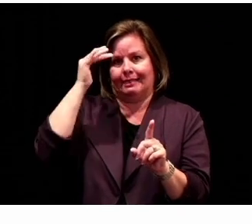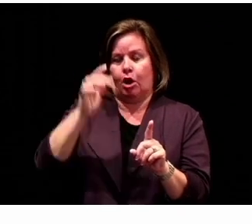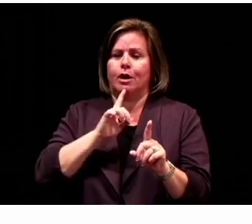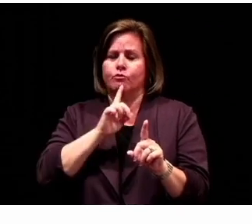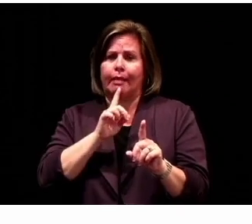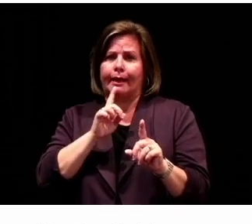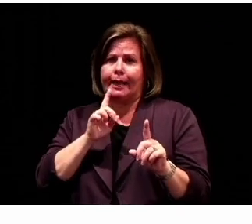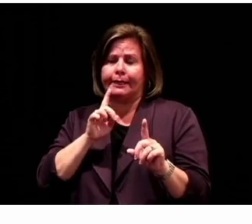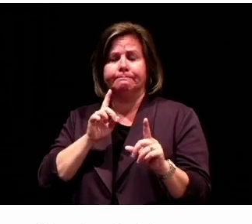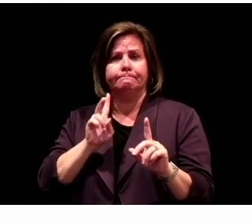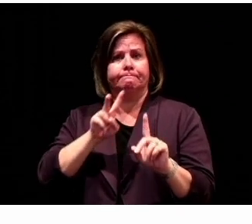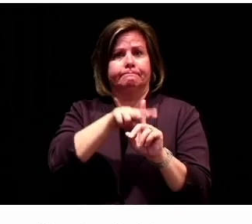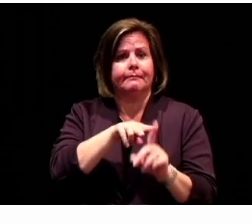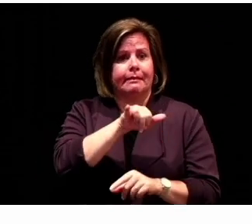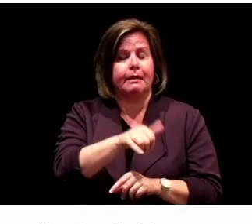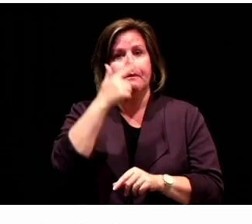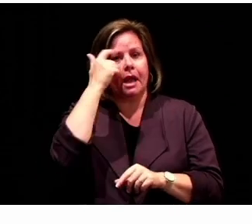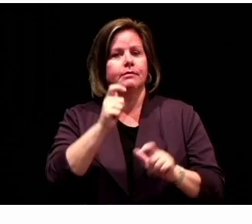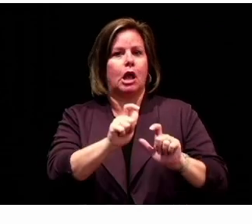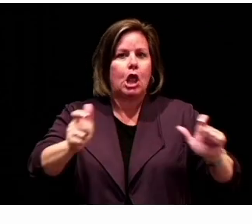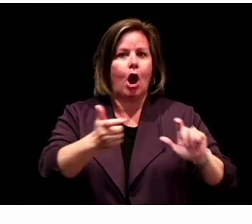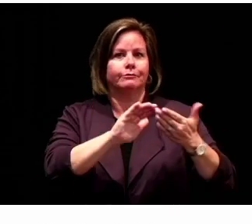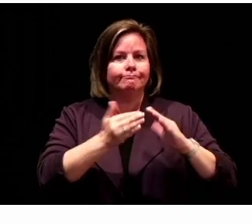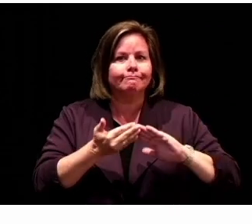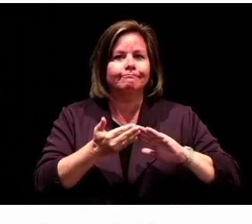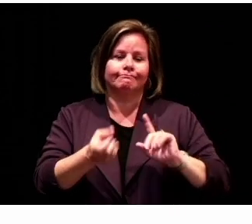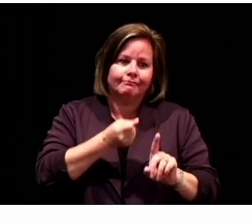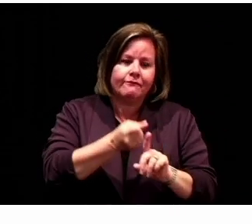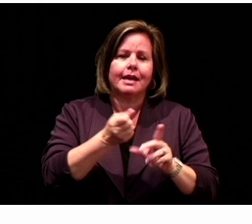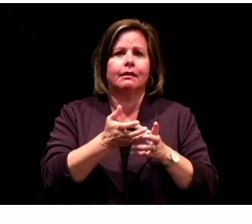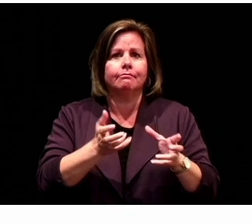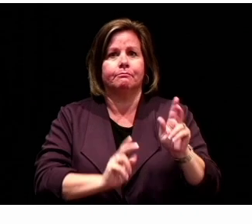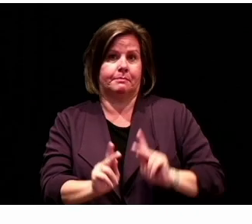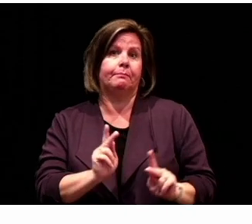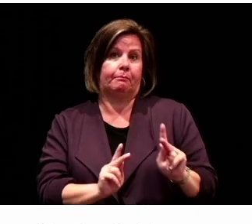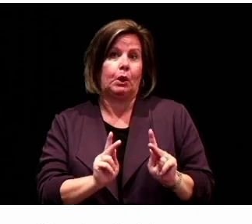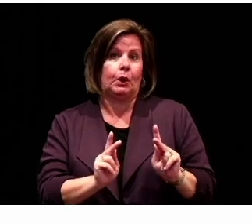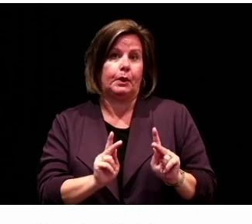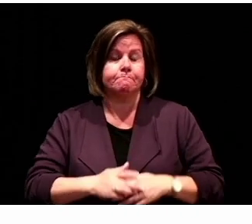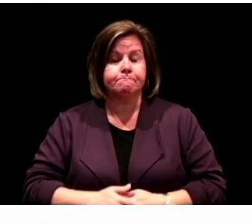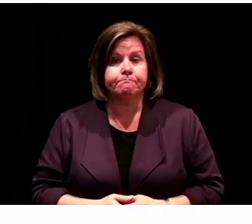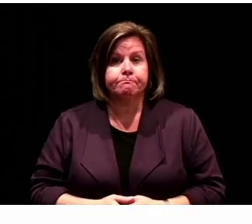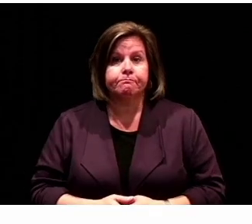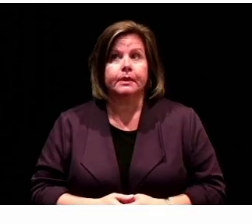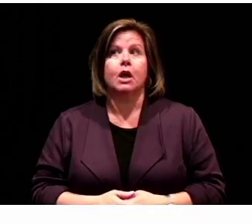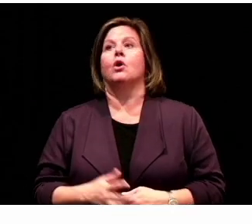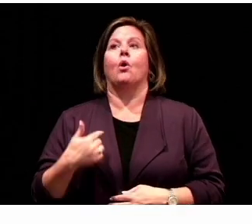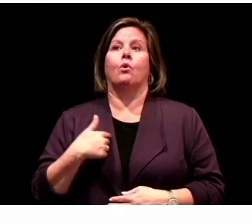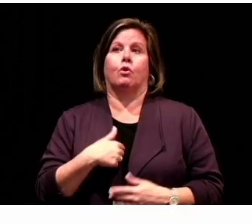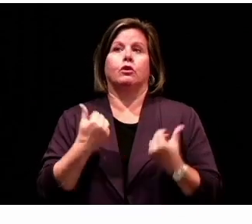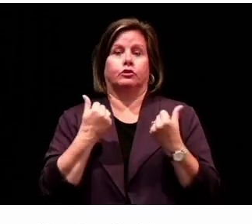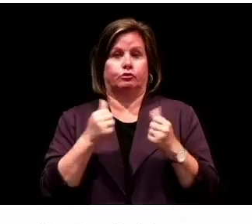crime-free ordinances. They have often very restrictive rules. Sometimes they